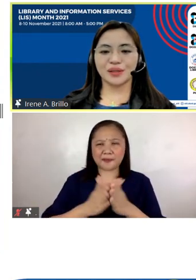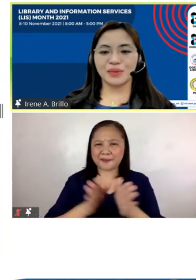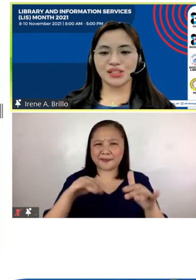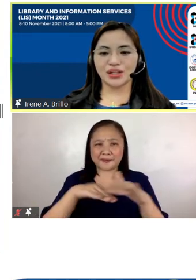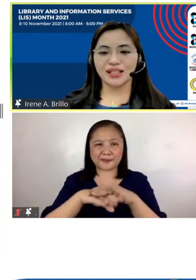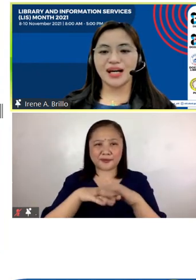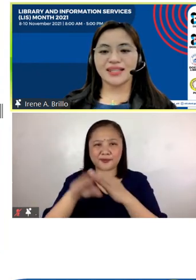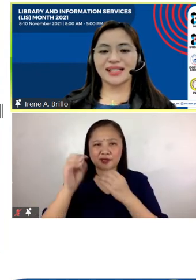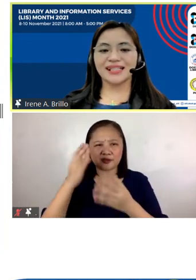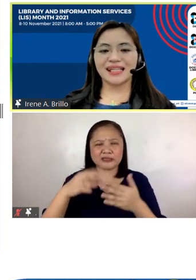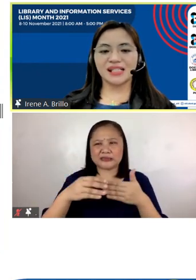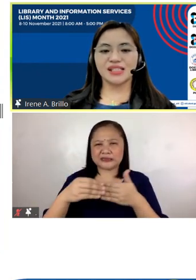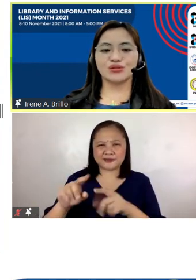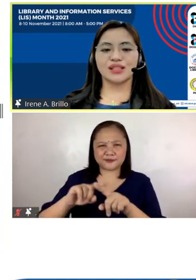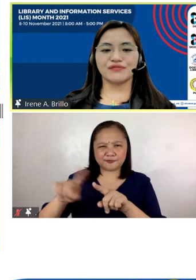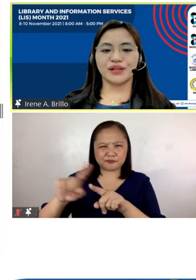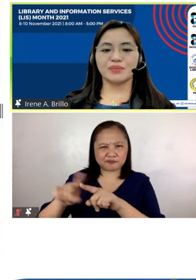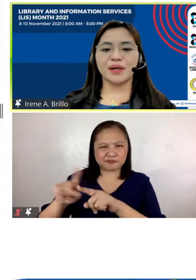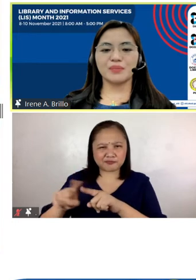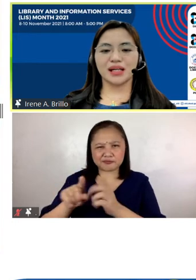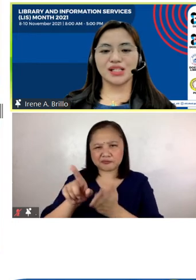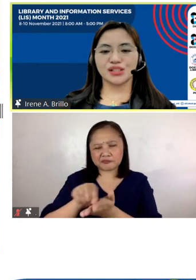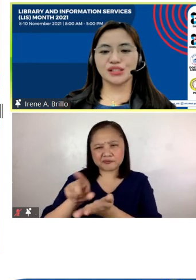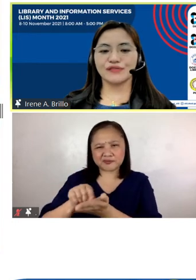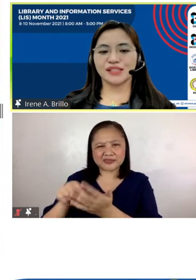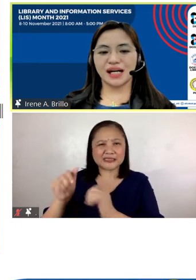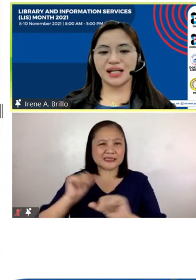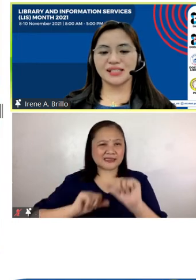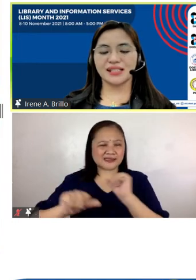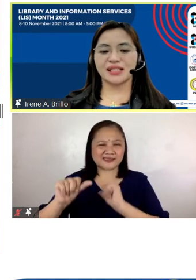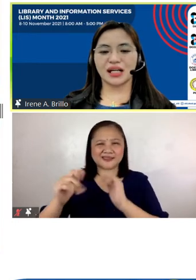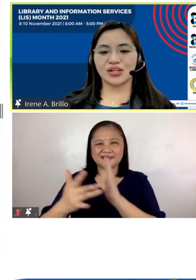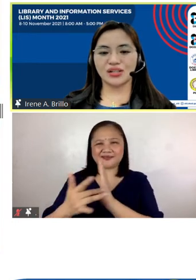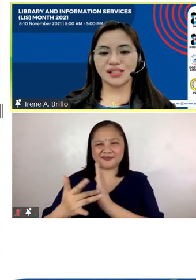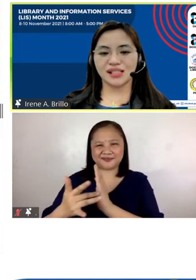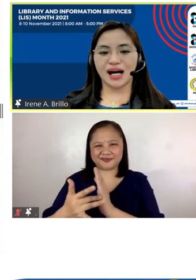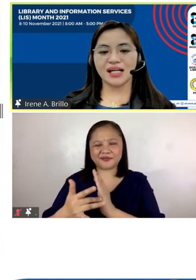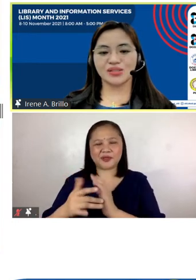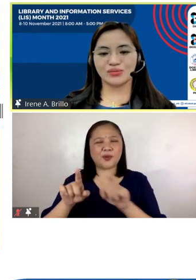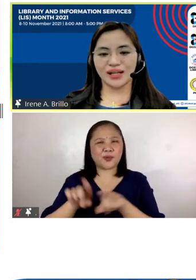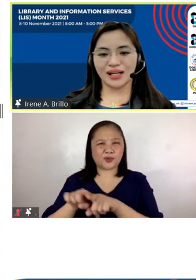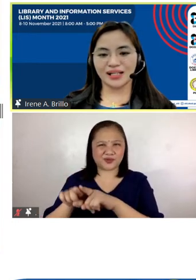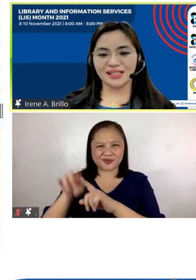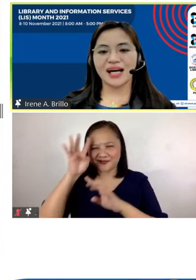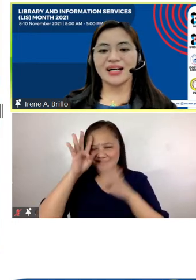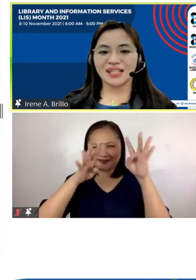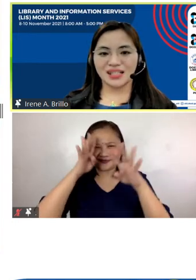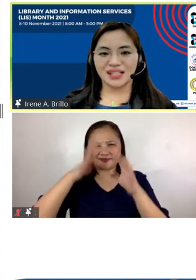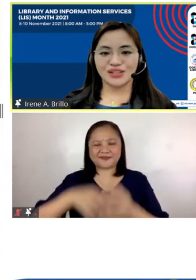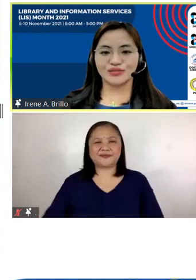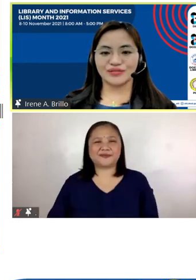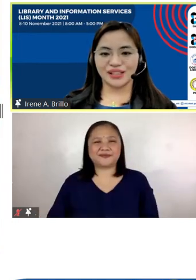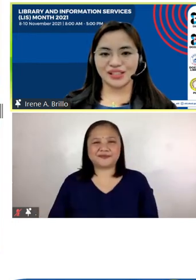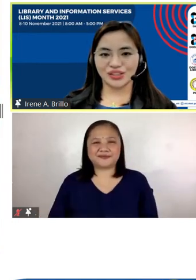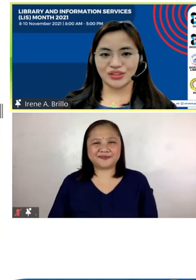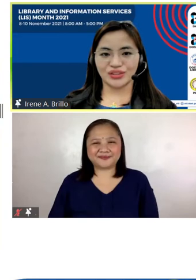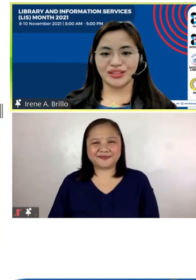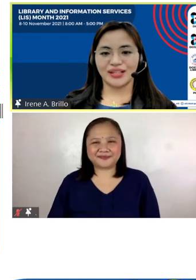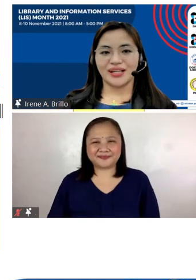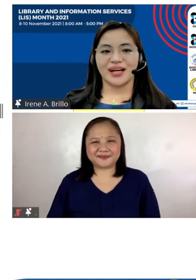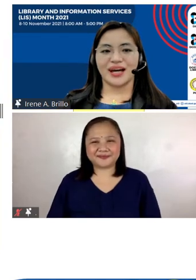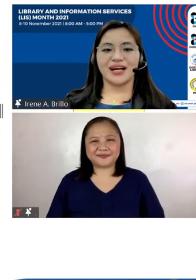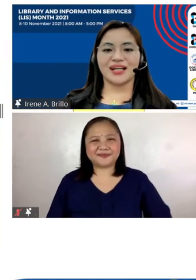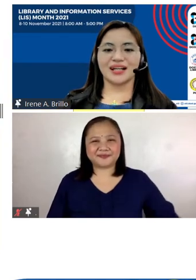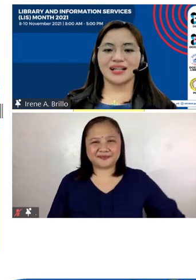of information that leads to different publications of science and technology as well as